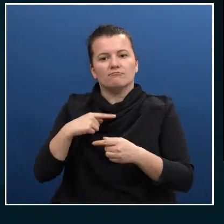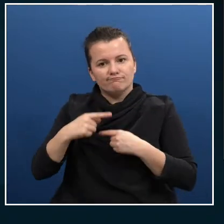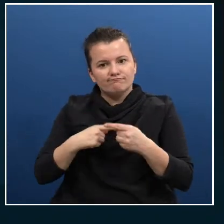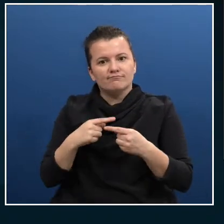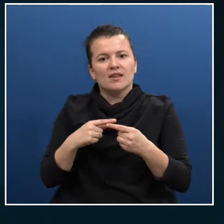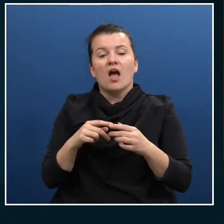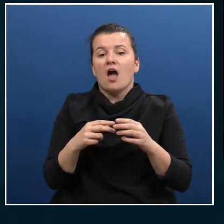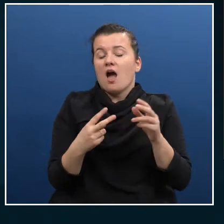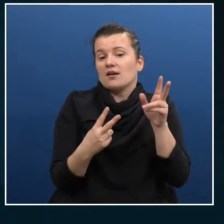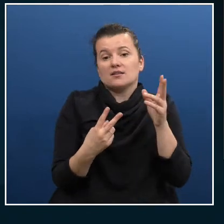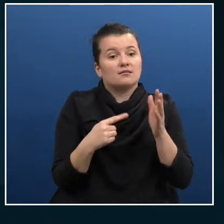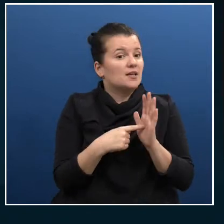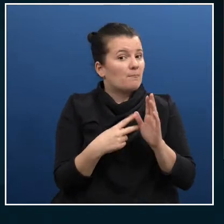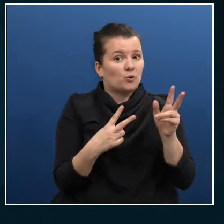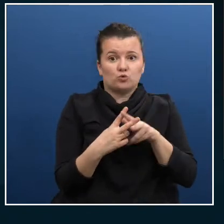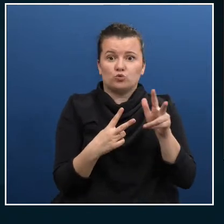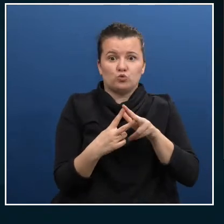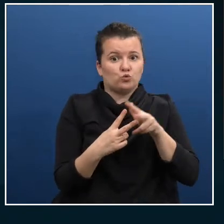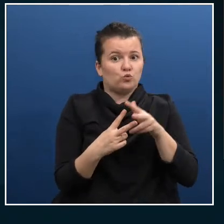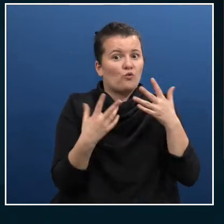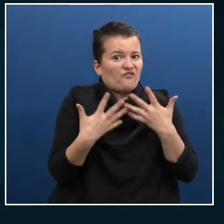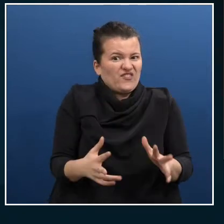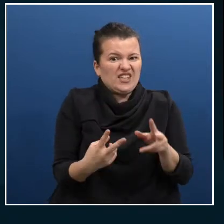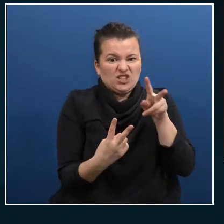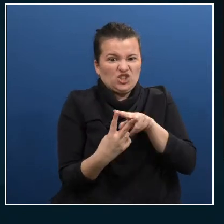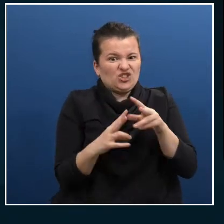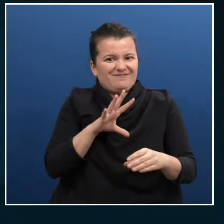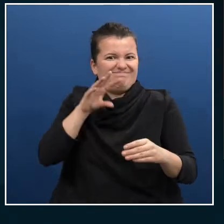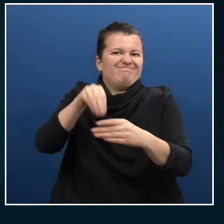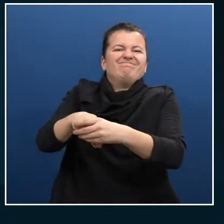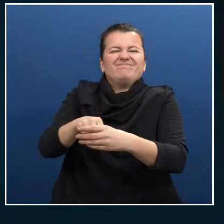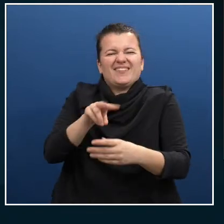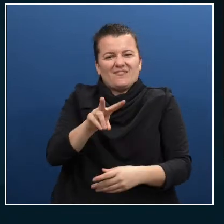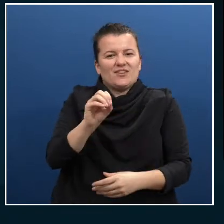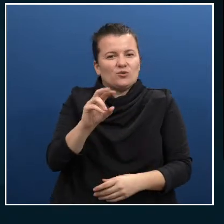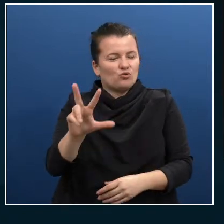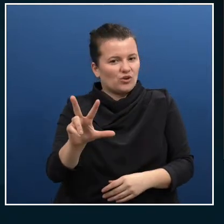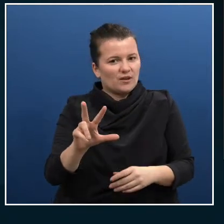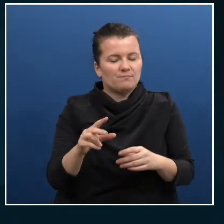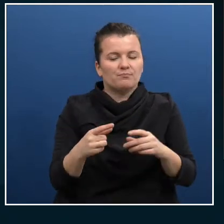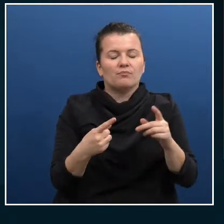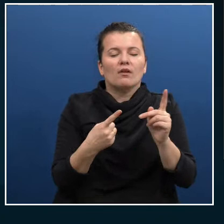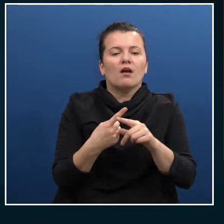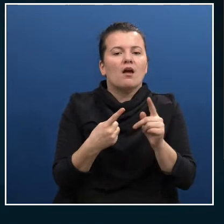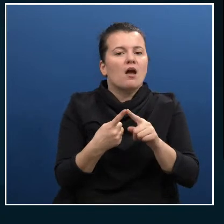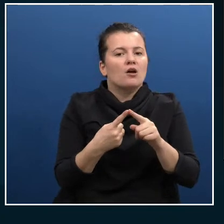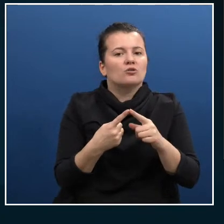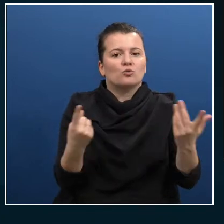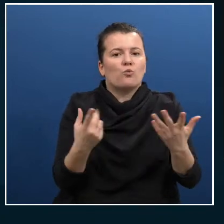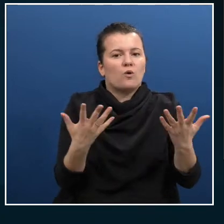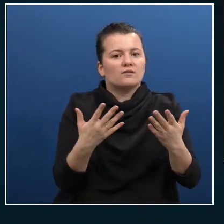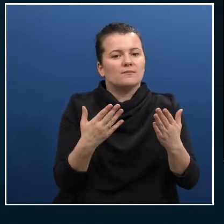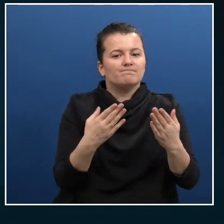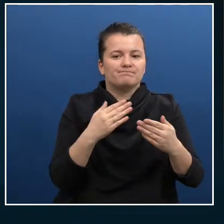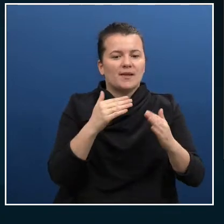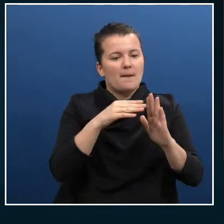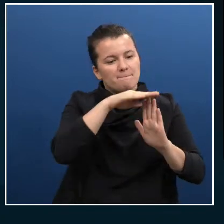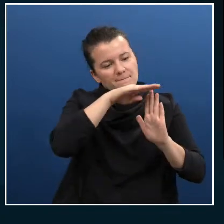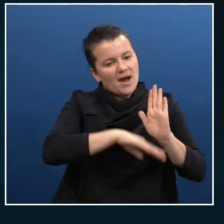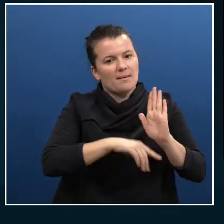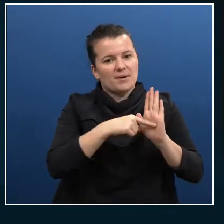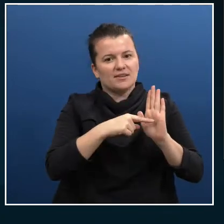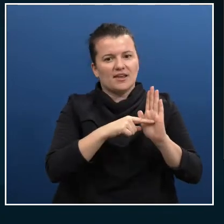feature requests that they already incorporated is what they call parameter decorators. And this allows you